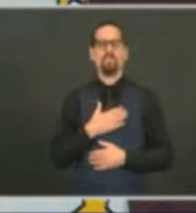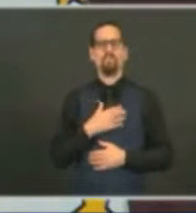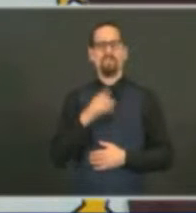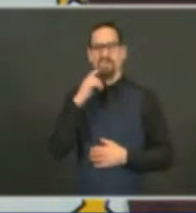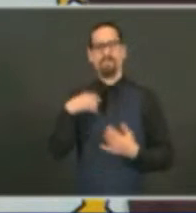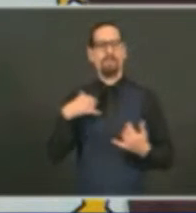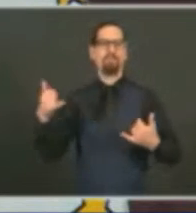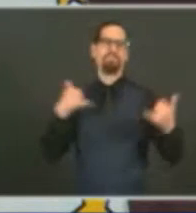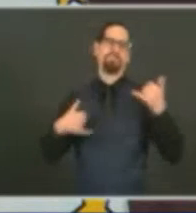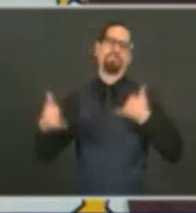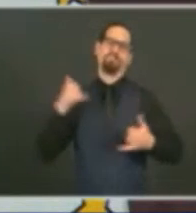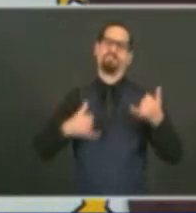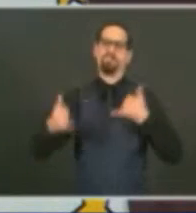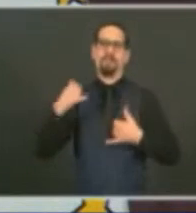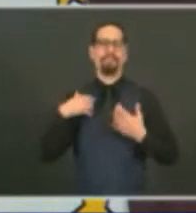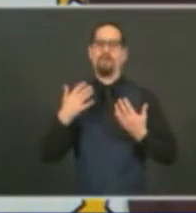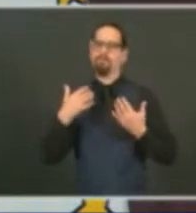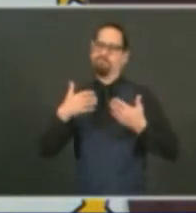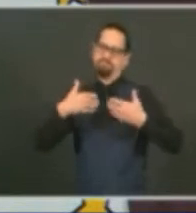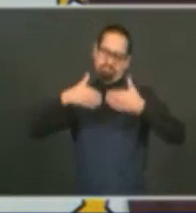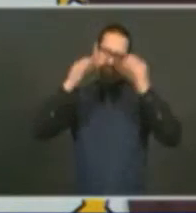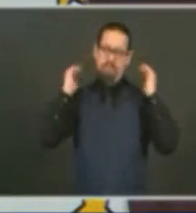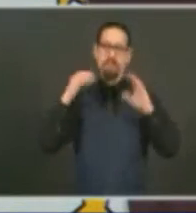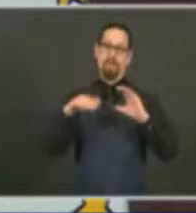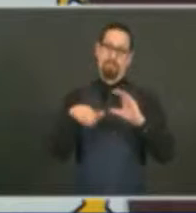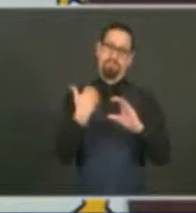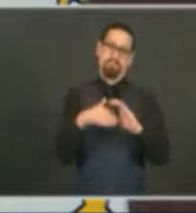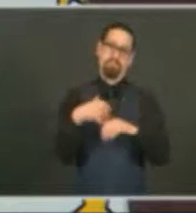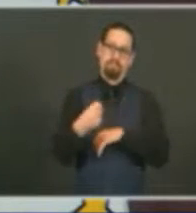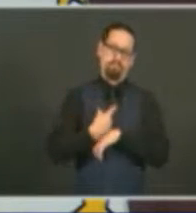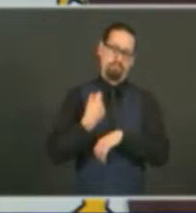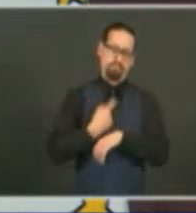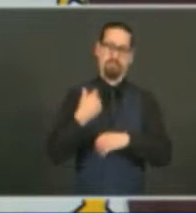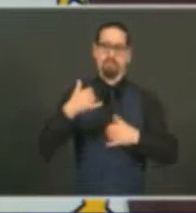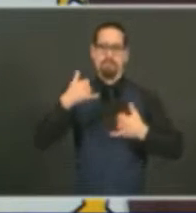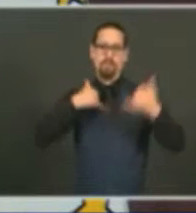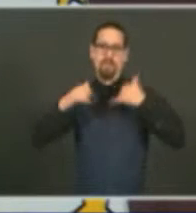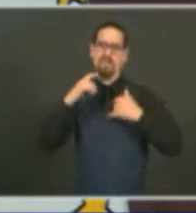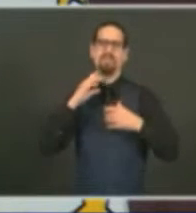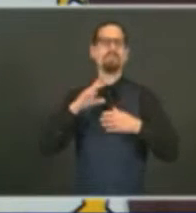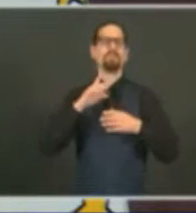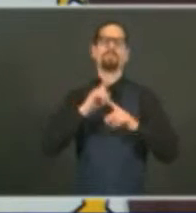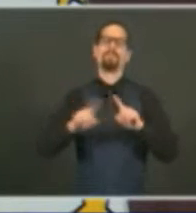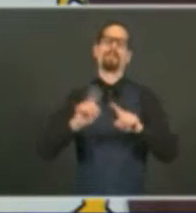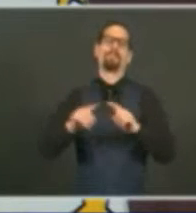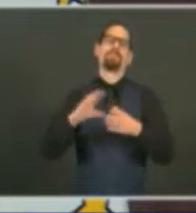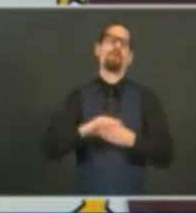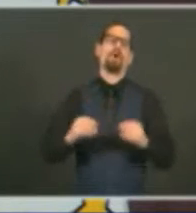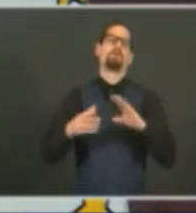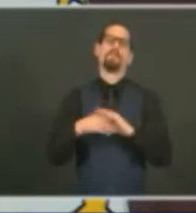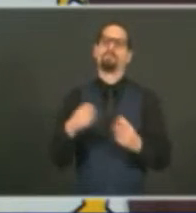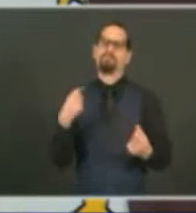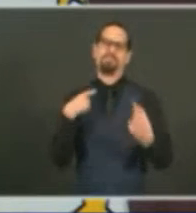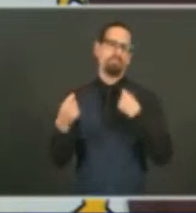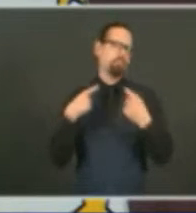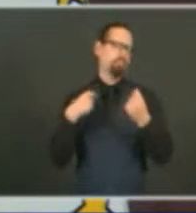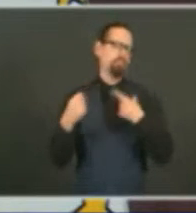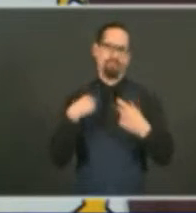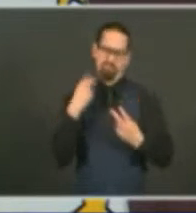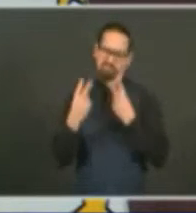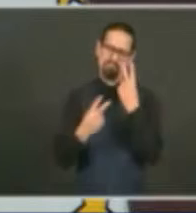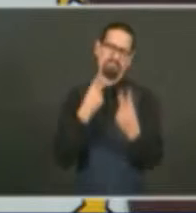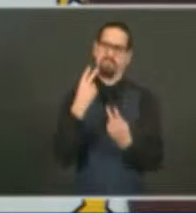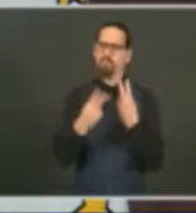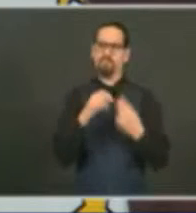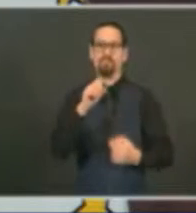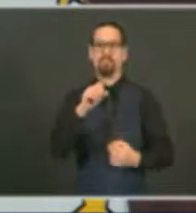just overwhelmed with these heartbreaking stories of one kind or another. In that case, in the case of